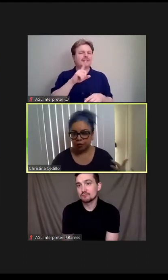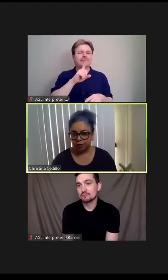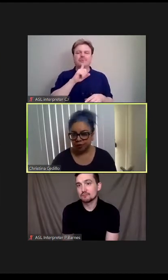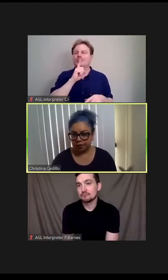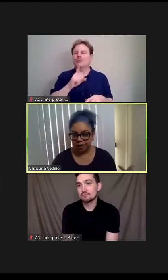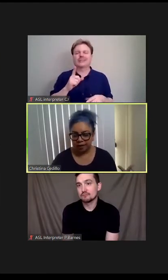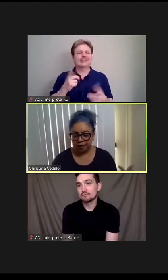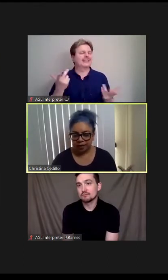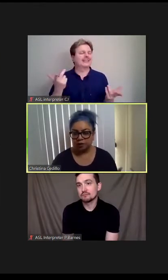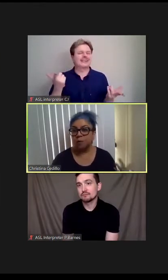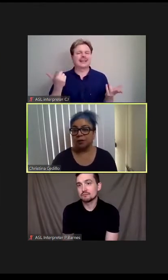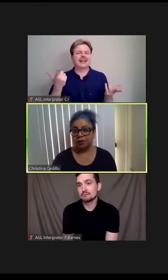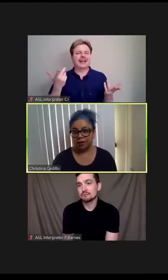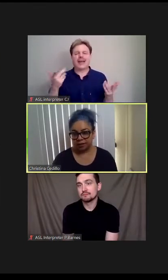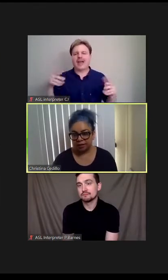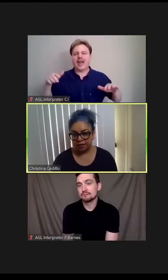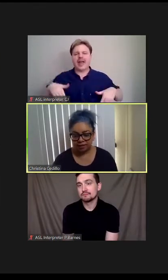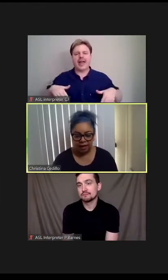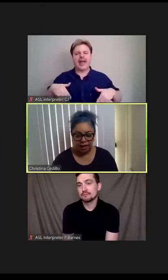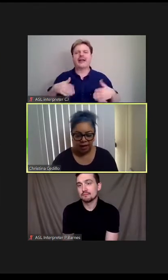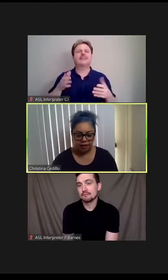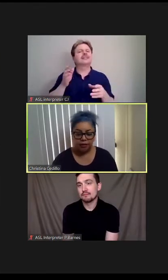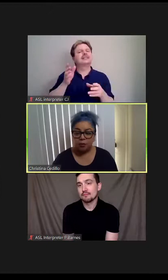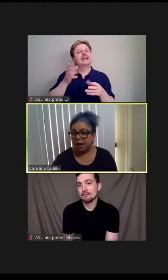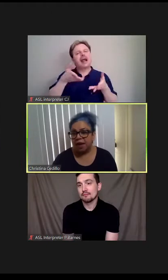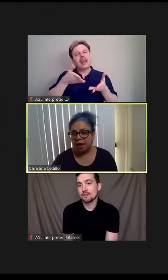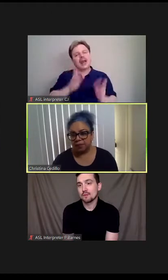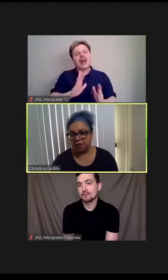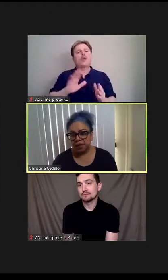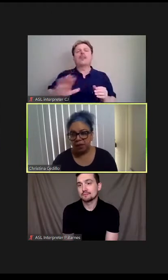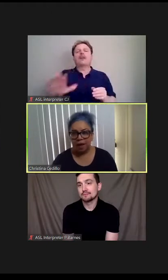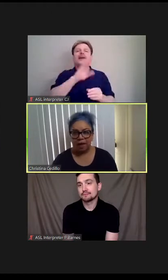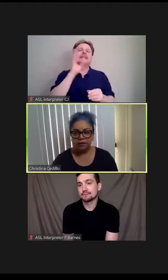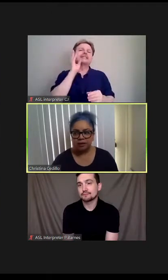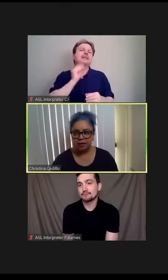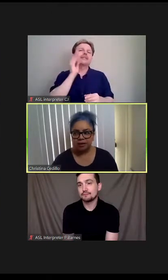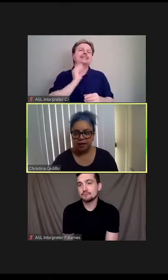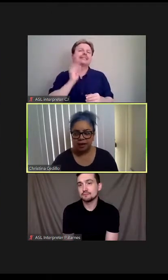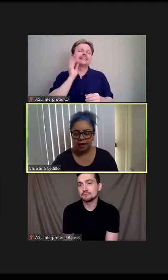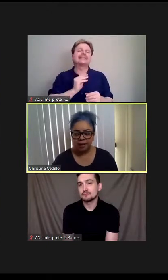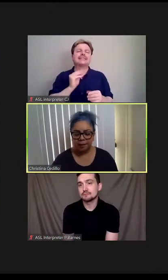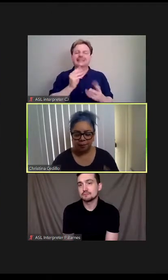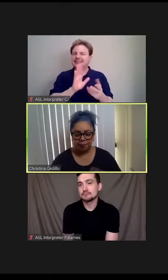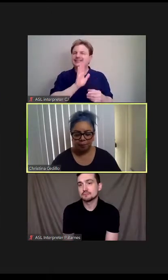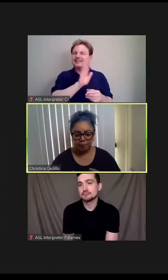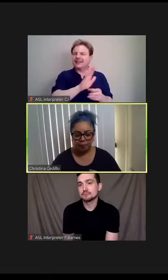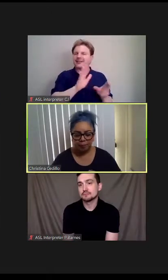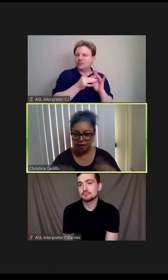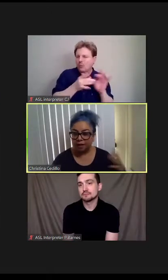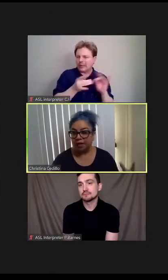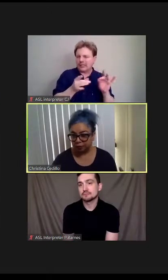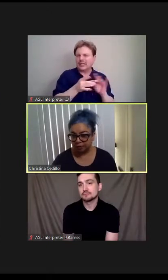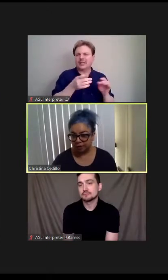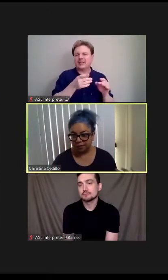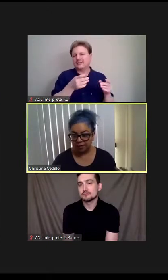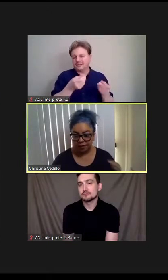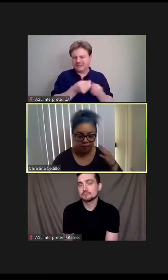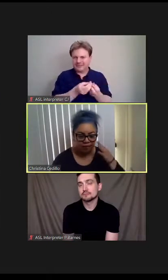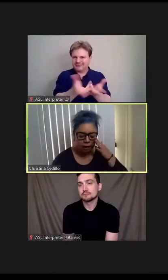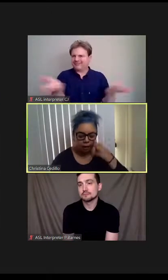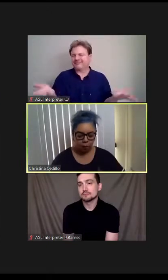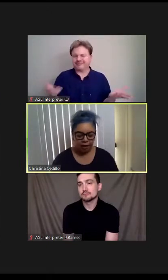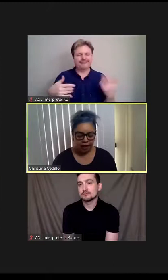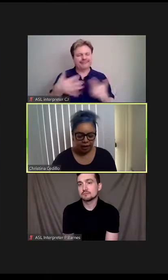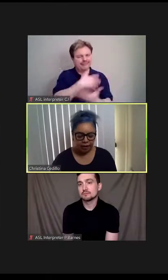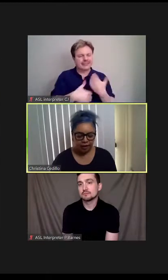for certain experiences. And so that happens a lot in the classroom